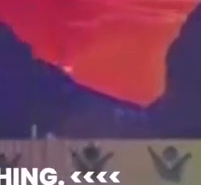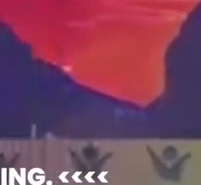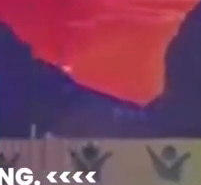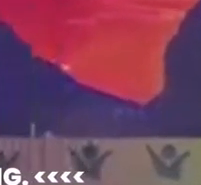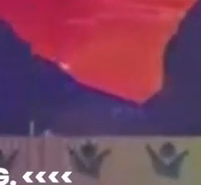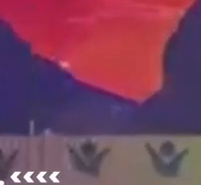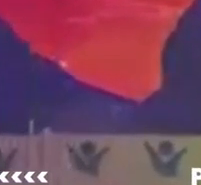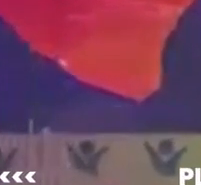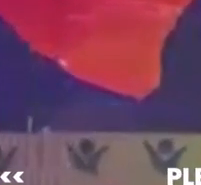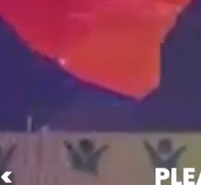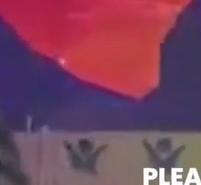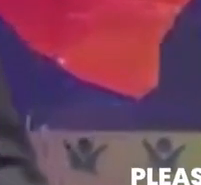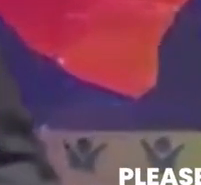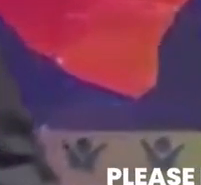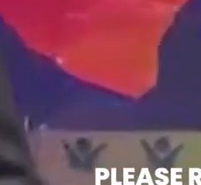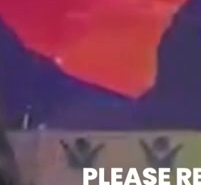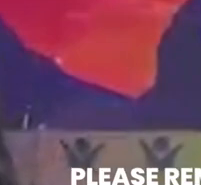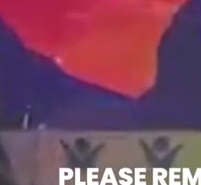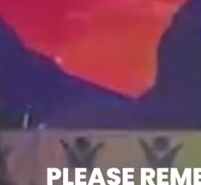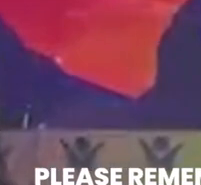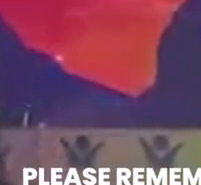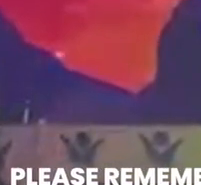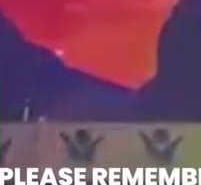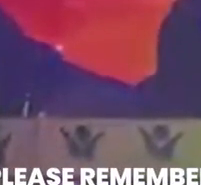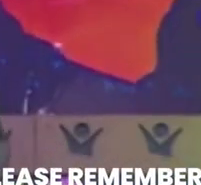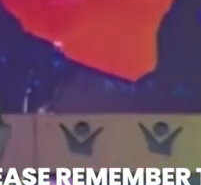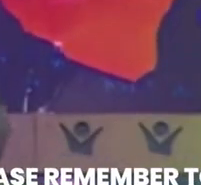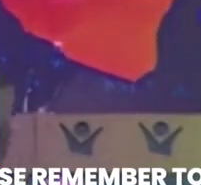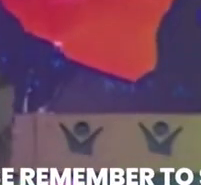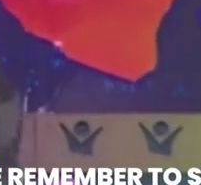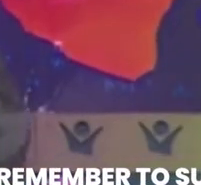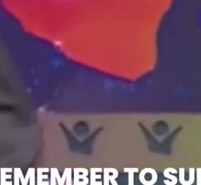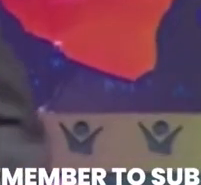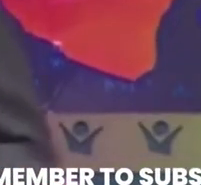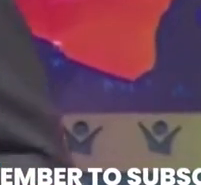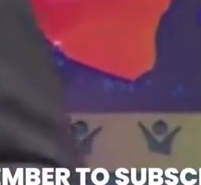I request everybody to be upstanding as we pray.